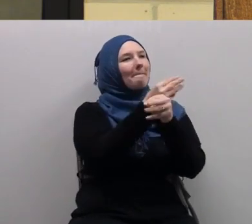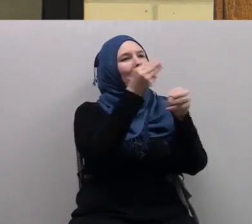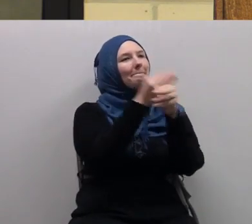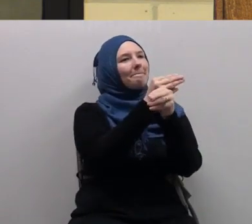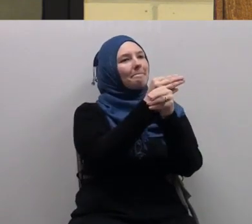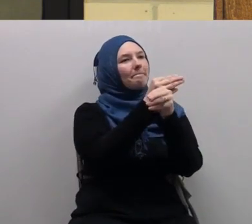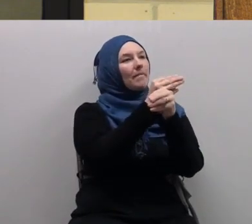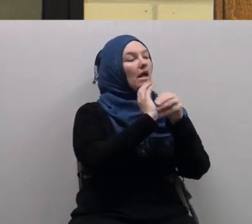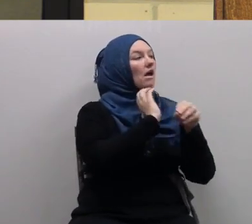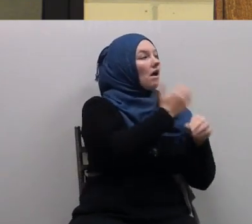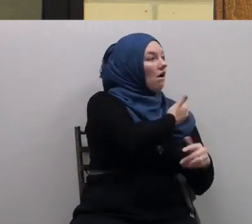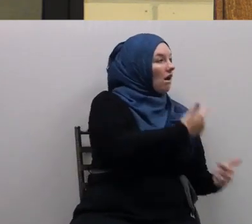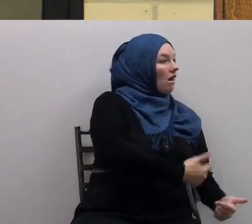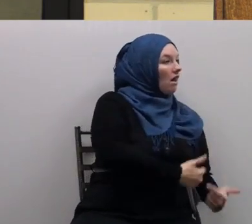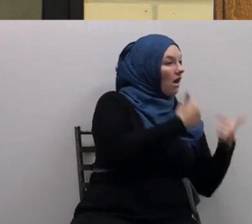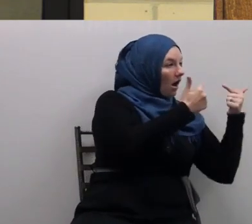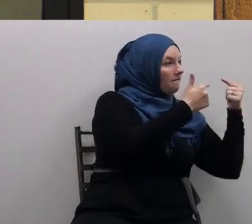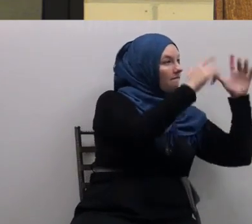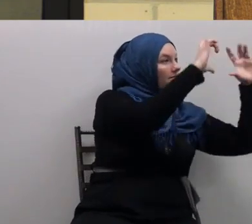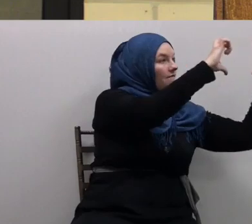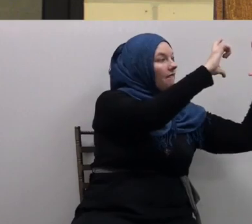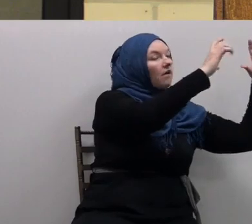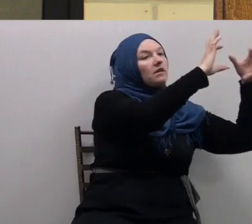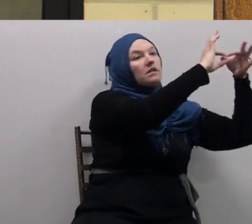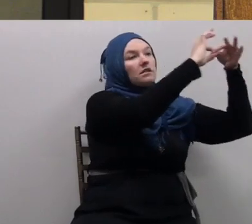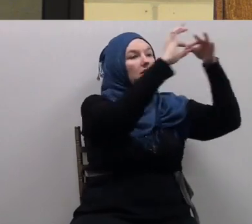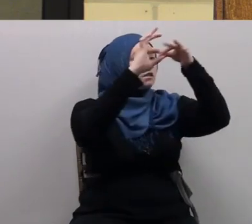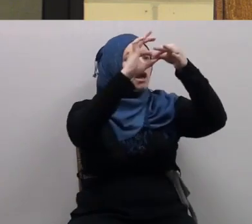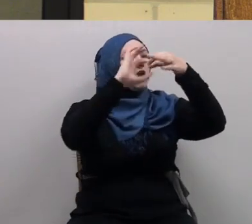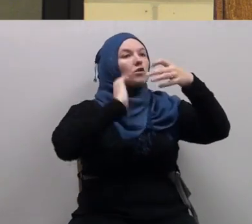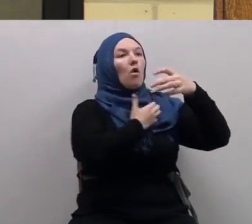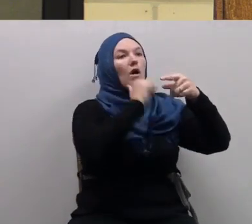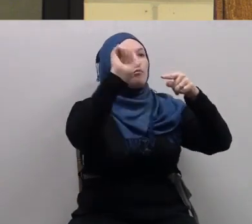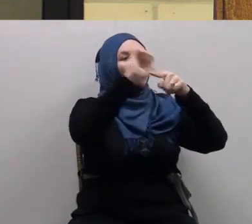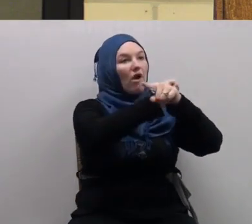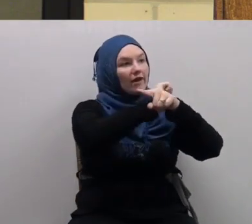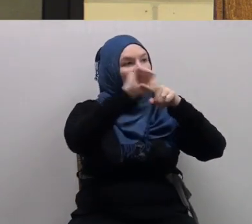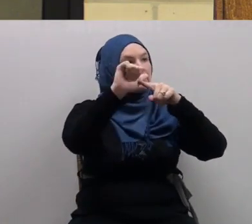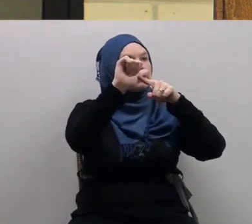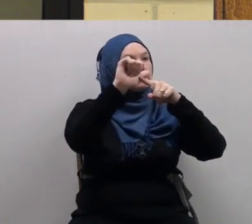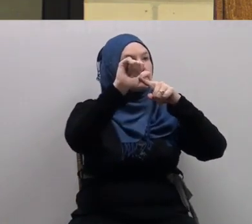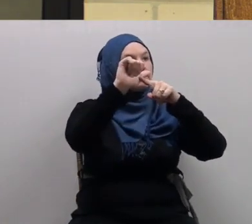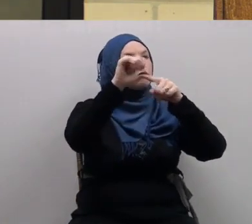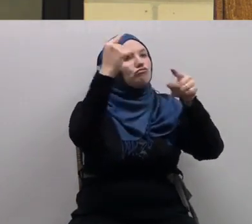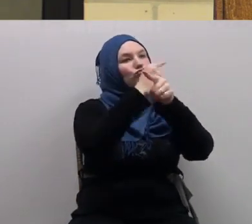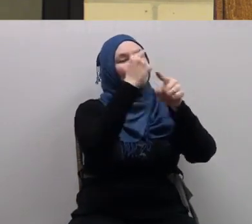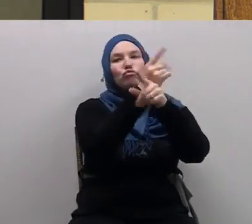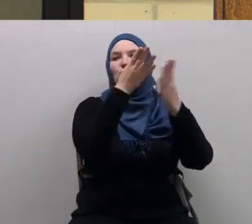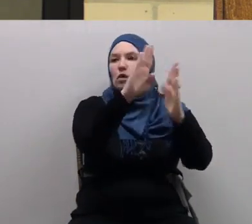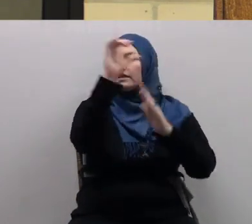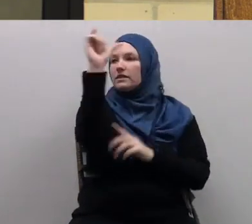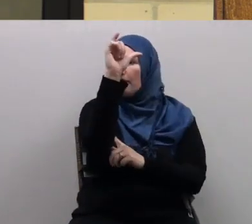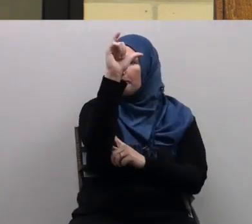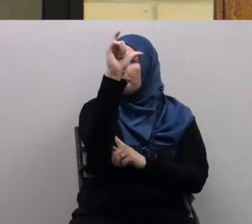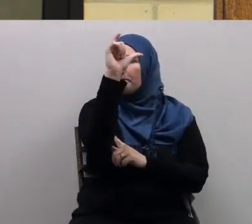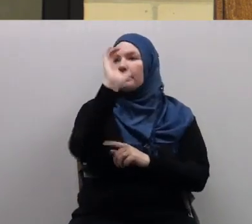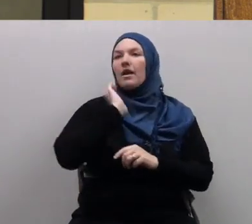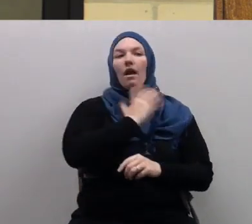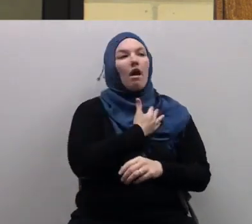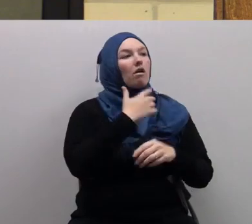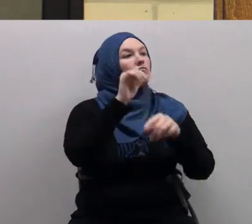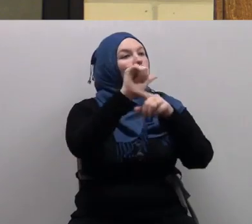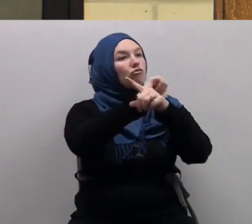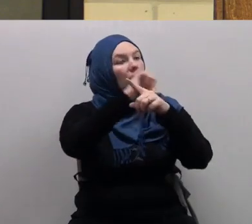Our existence is tied to our practice of Islam. Our practice of